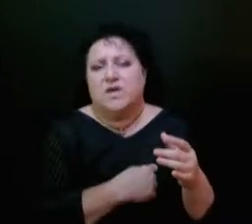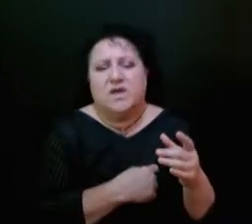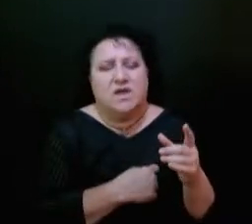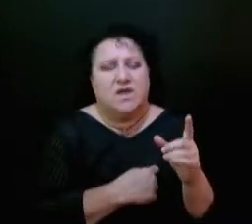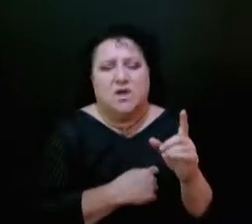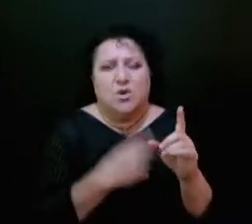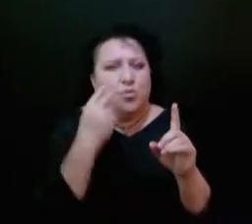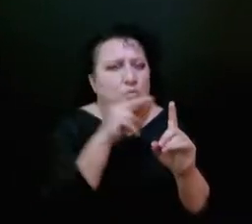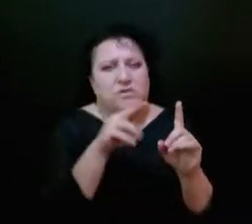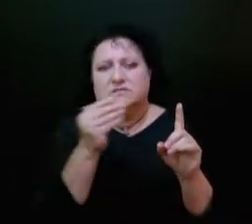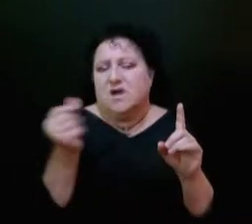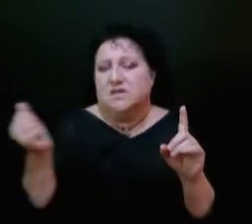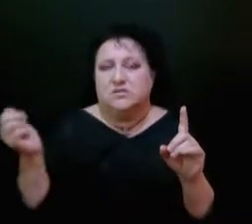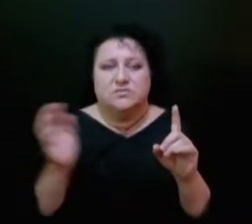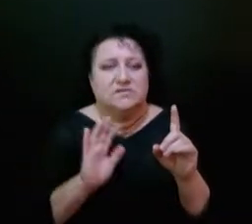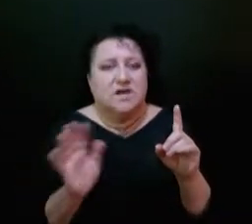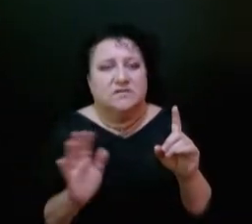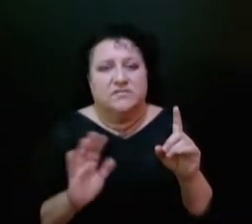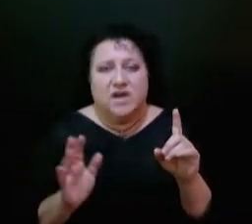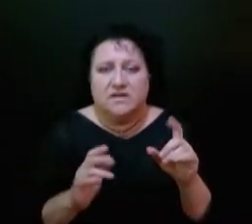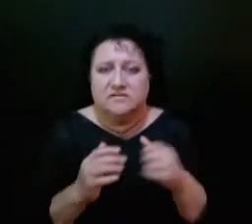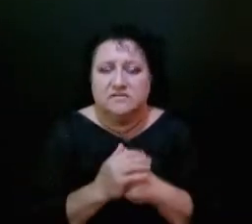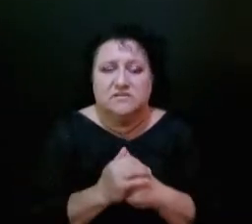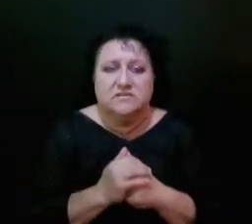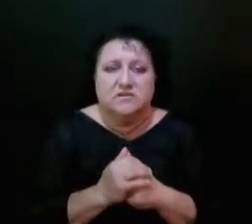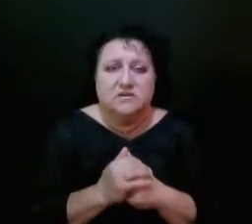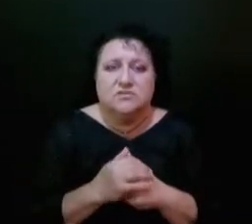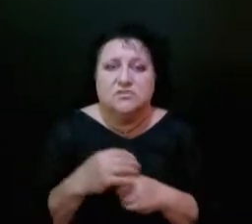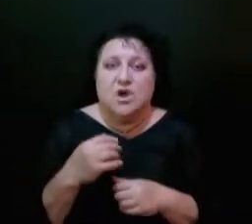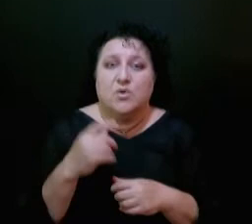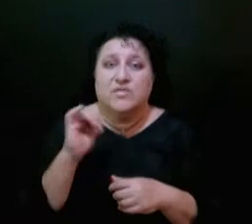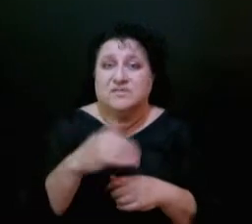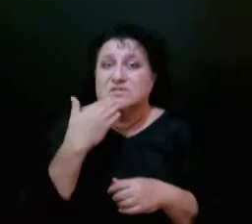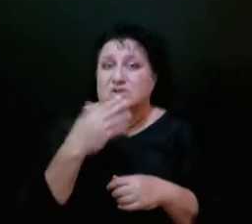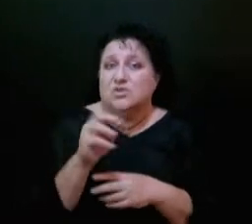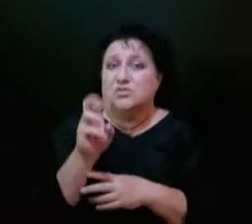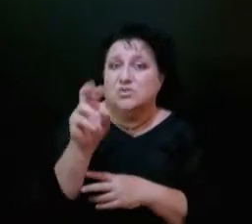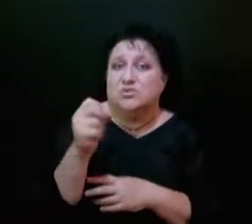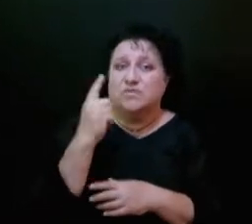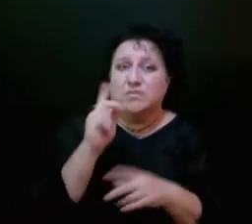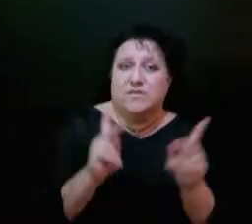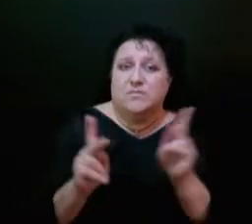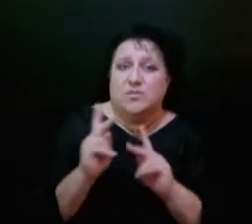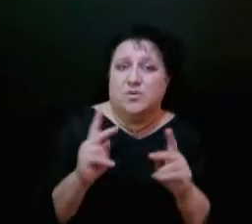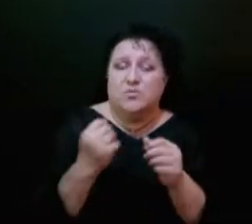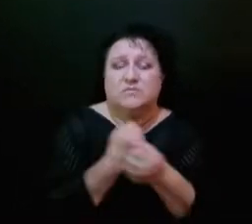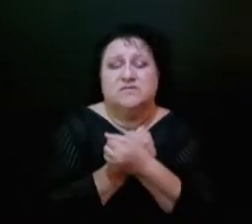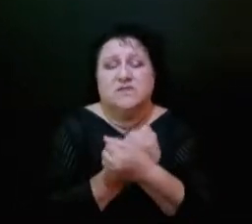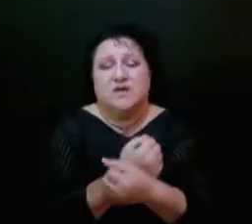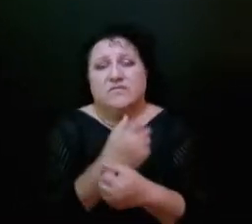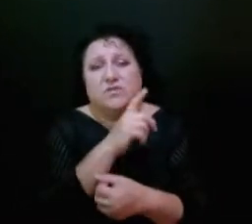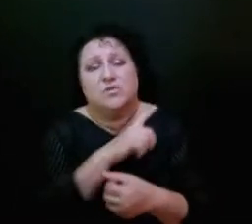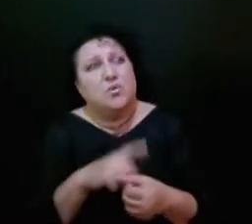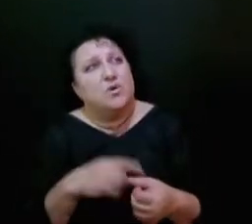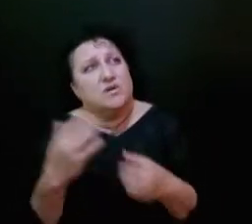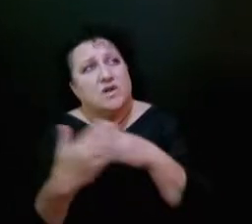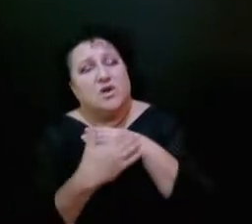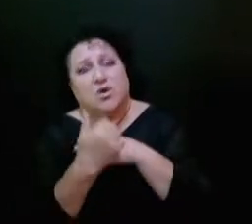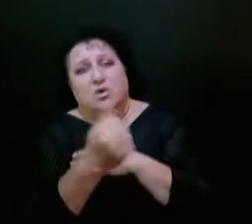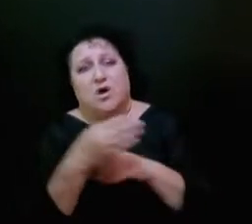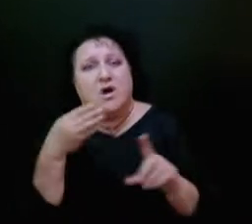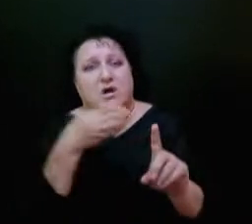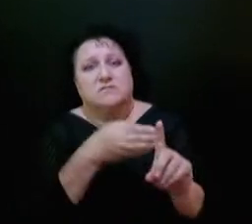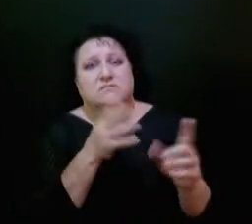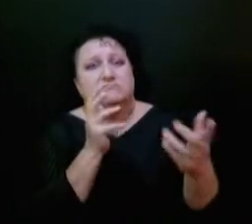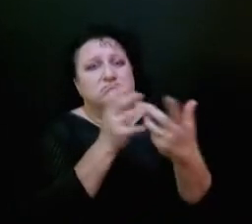And this is all good news for those who love the Lord and are called according to his purpose. However, there are some of us who don't.